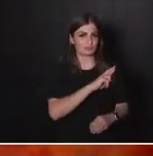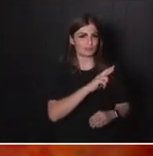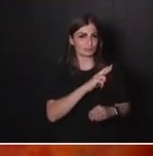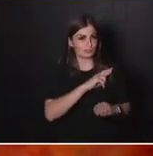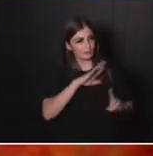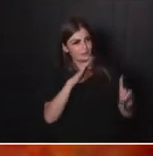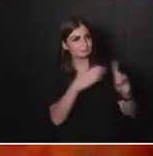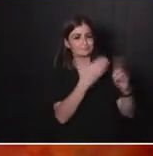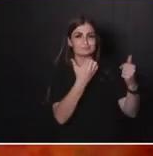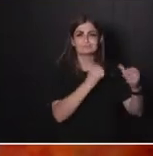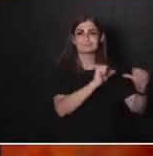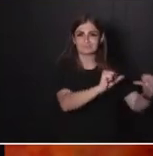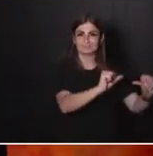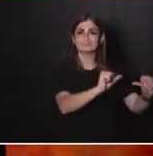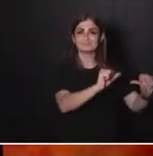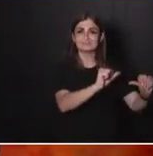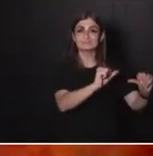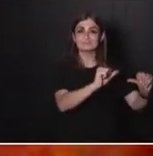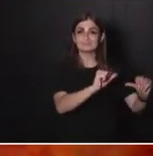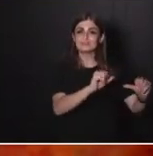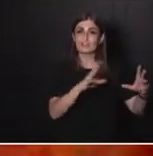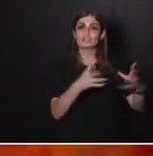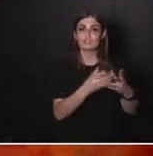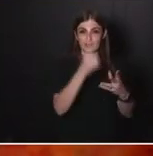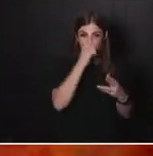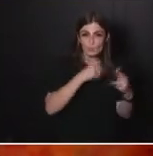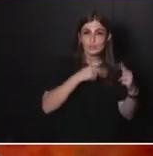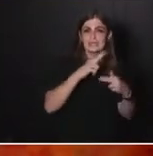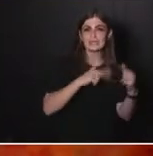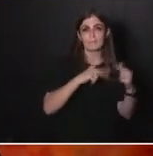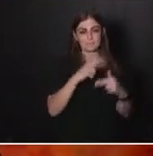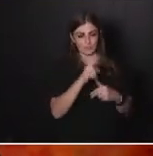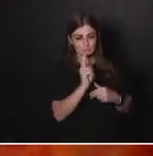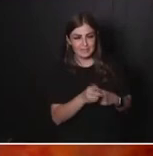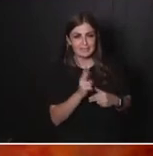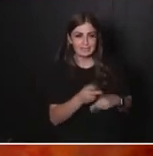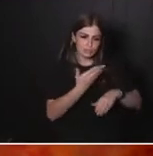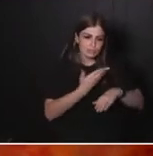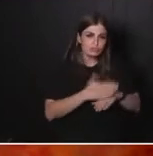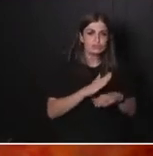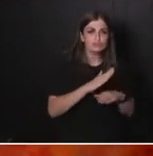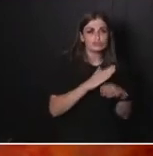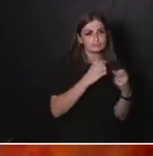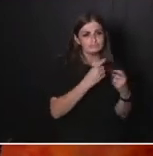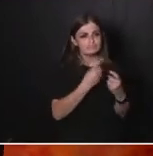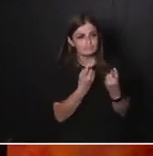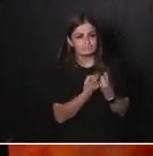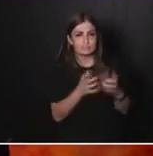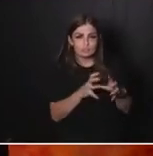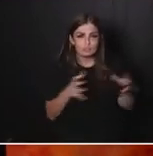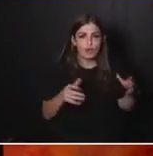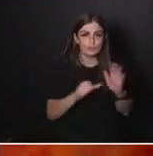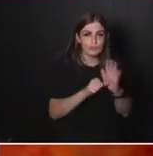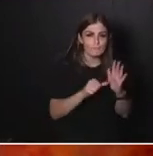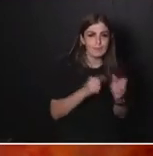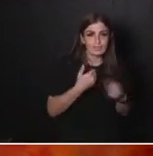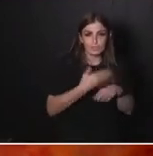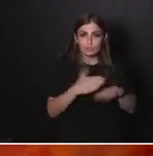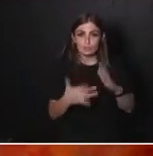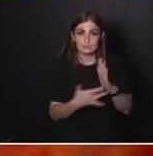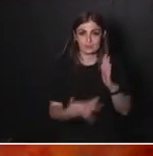victory. We together can rebuild manufacturing and unlock new drivers of economic growth and new